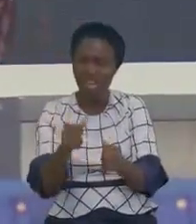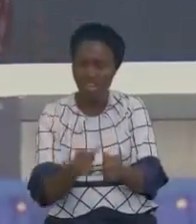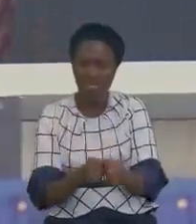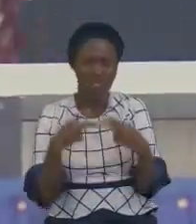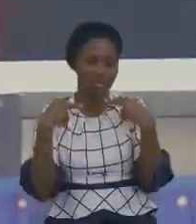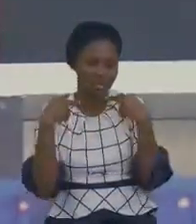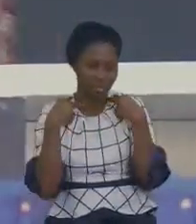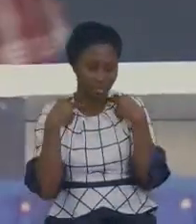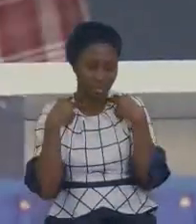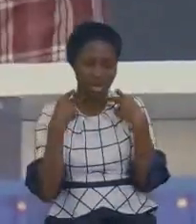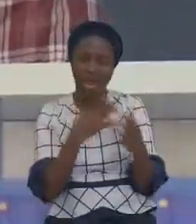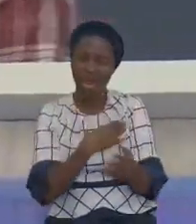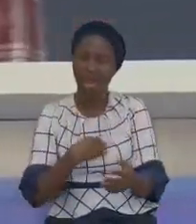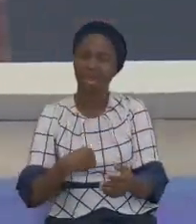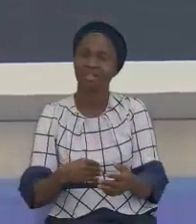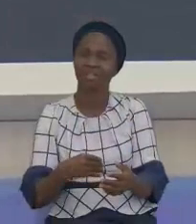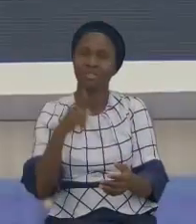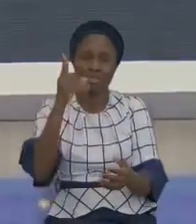everyone higher.